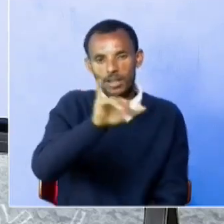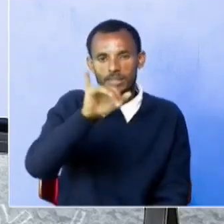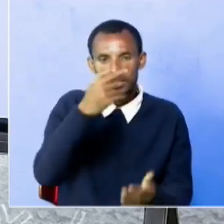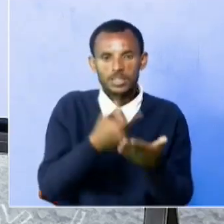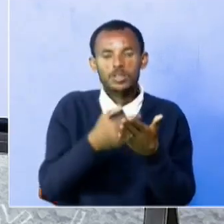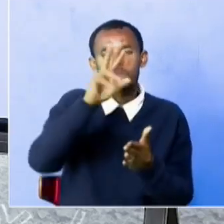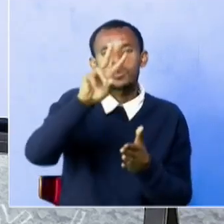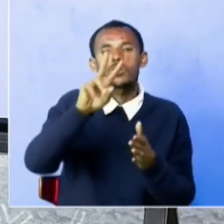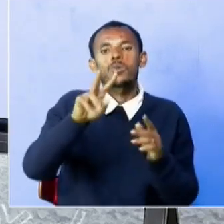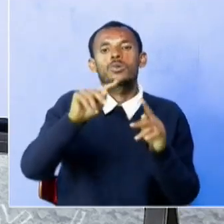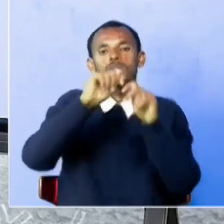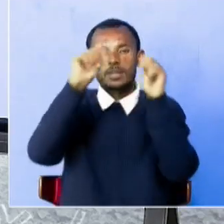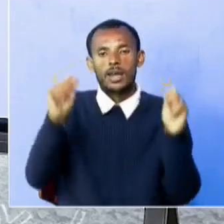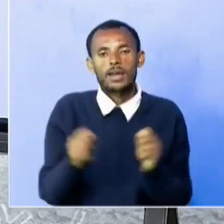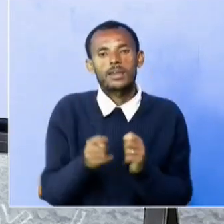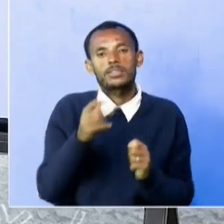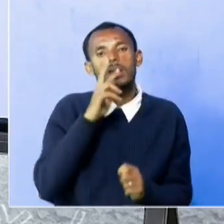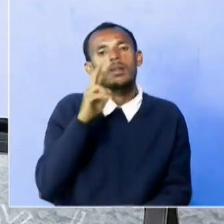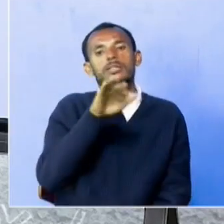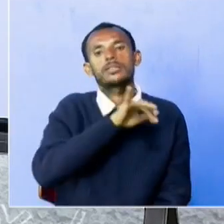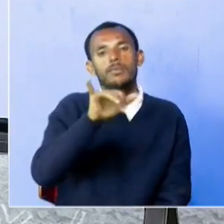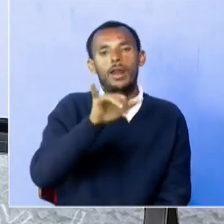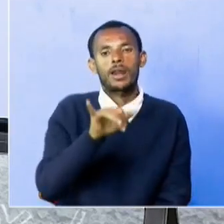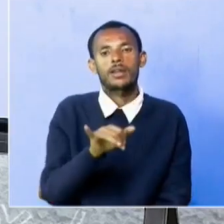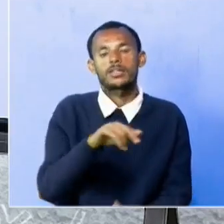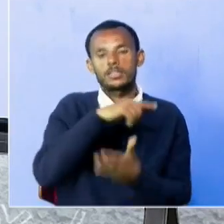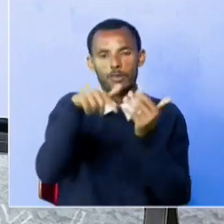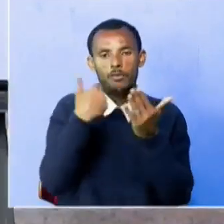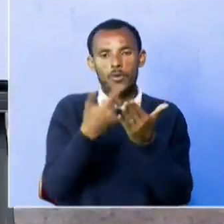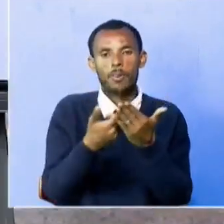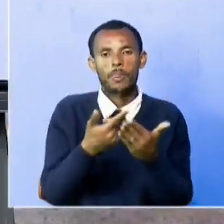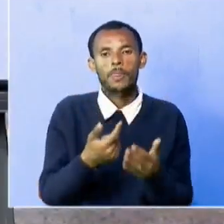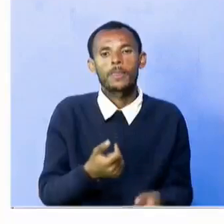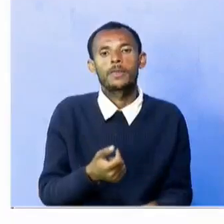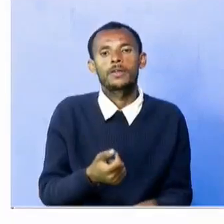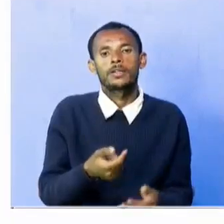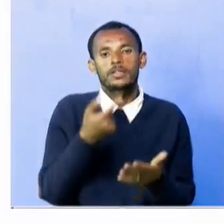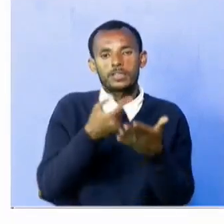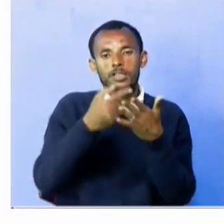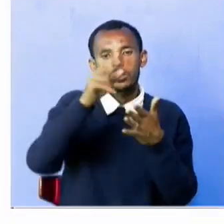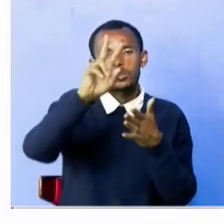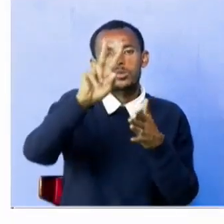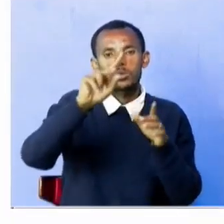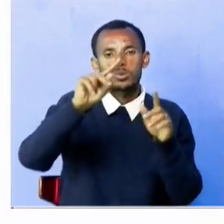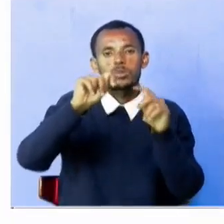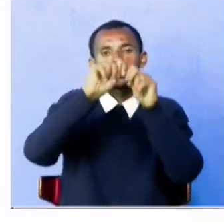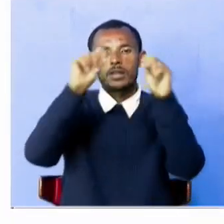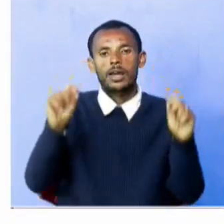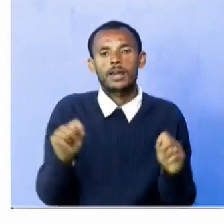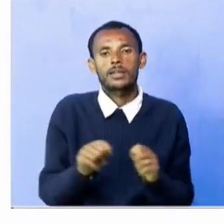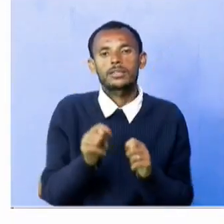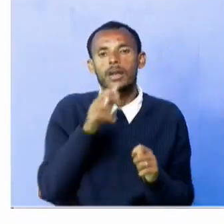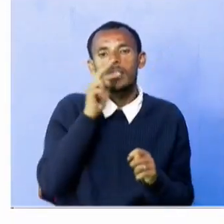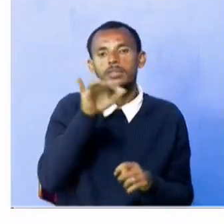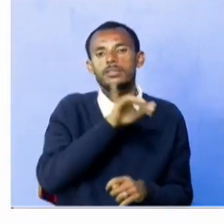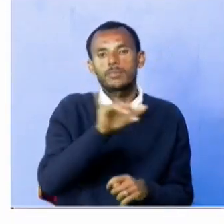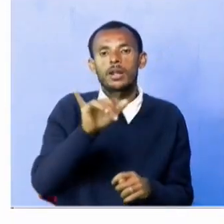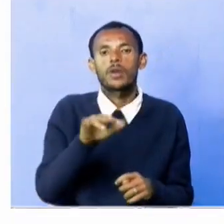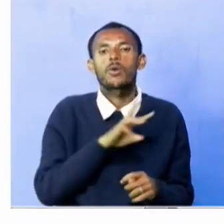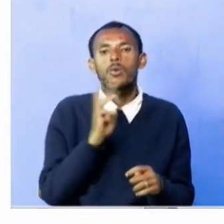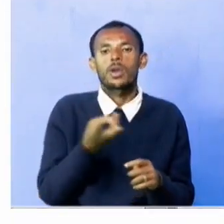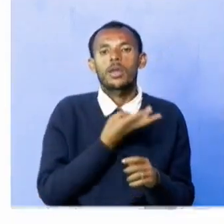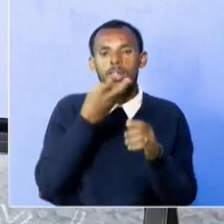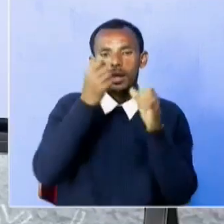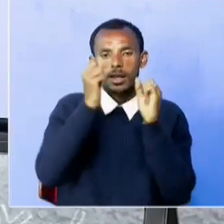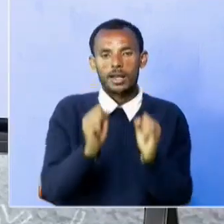two triangles are similar. Therefore, these two triangles are similar. Therefore, we